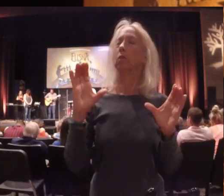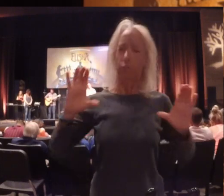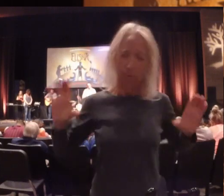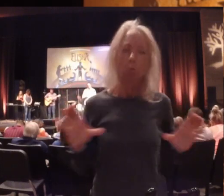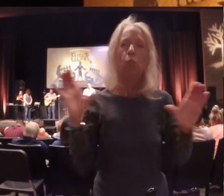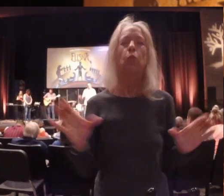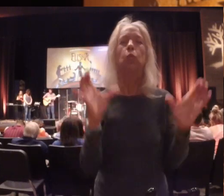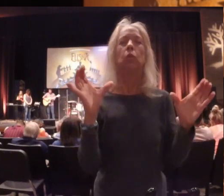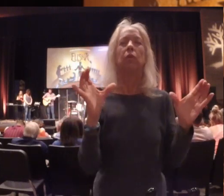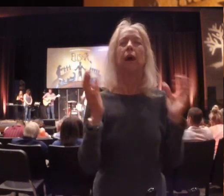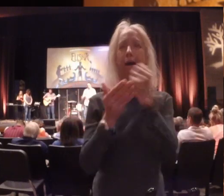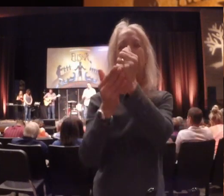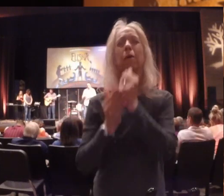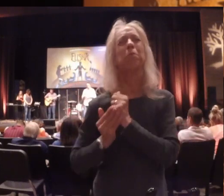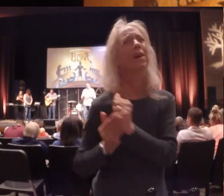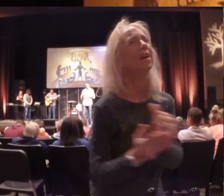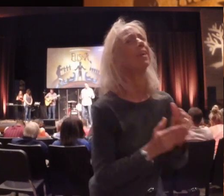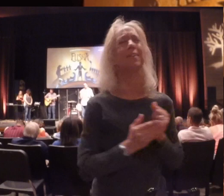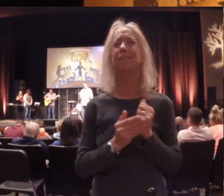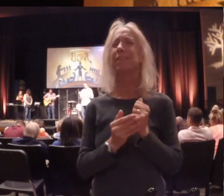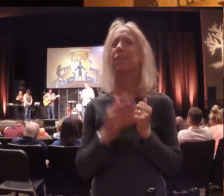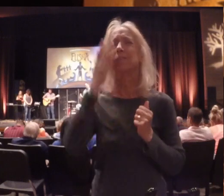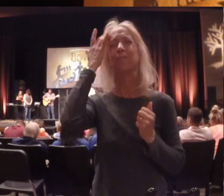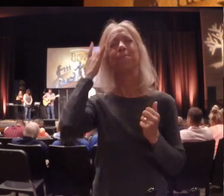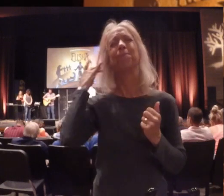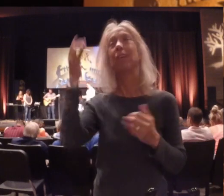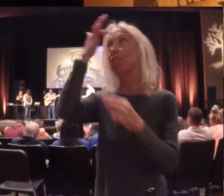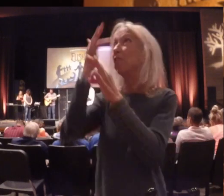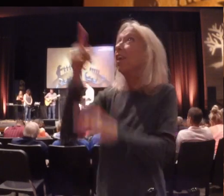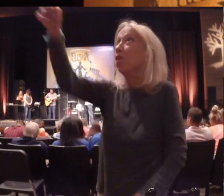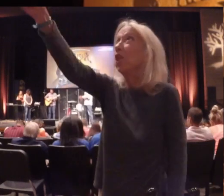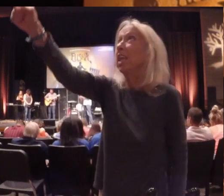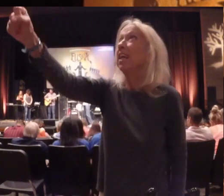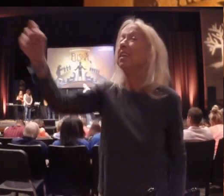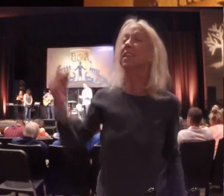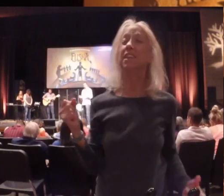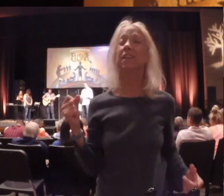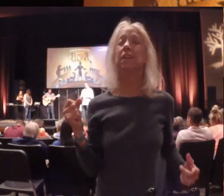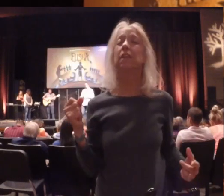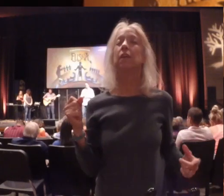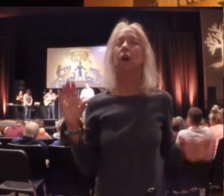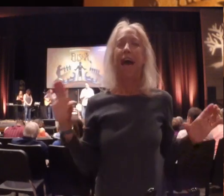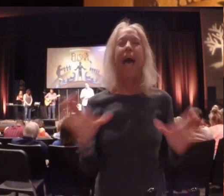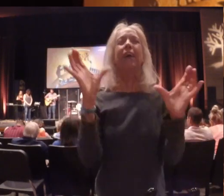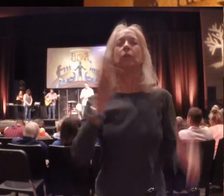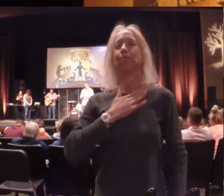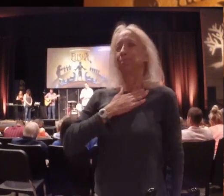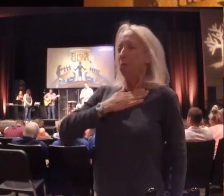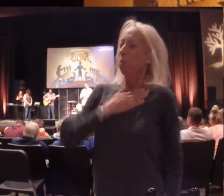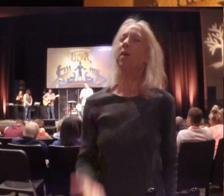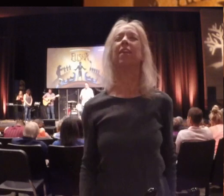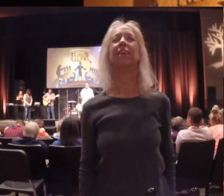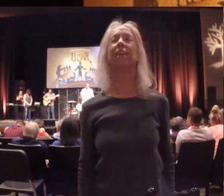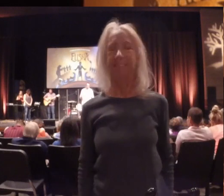doers of it. God, may we have so much faith in you that we can't help